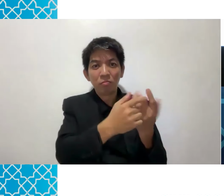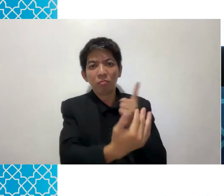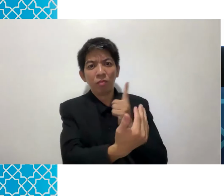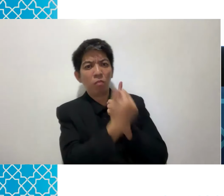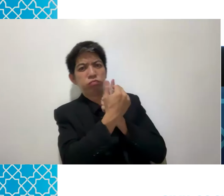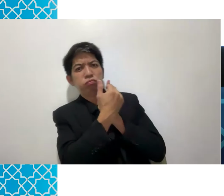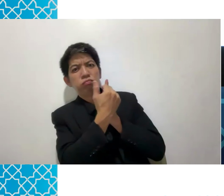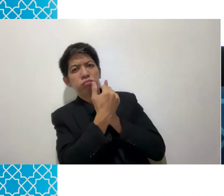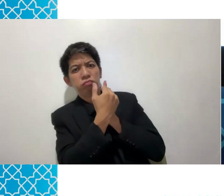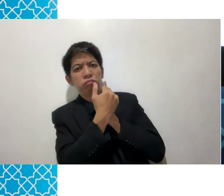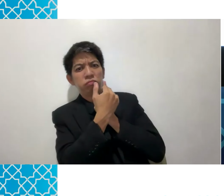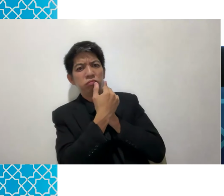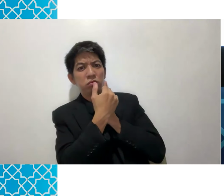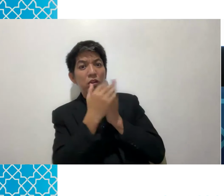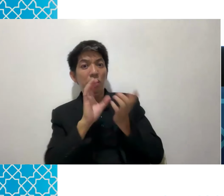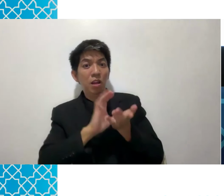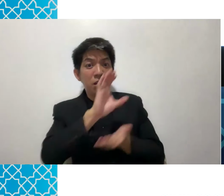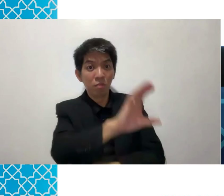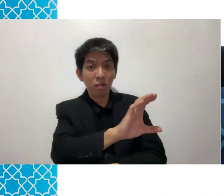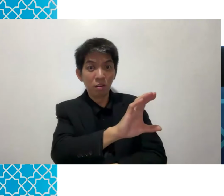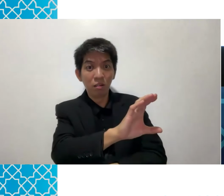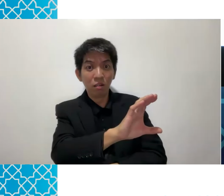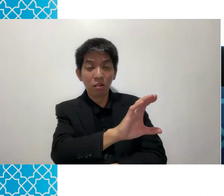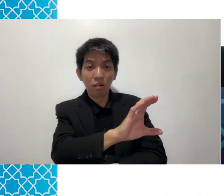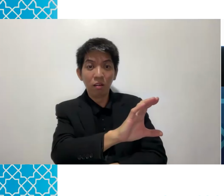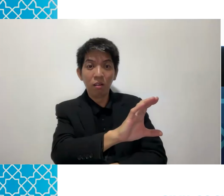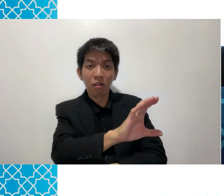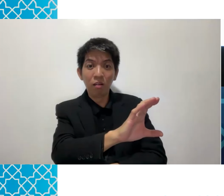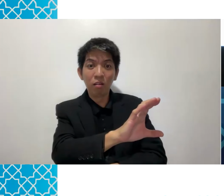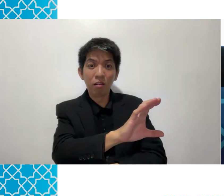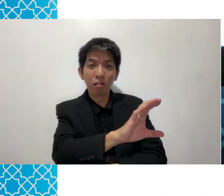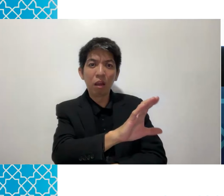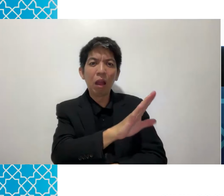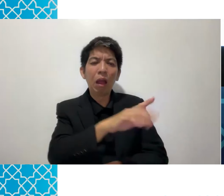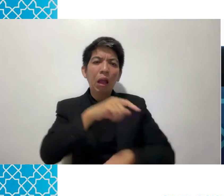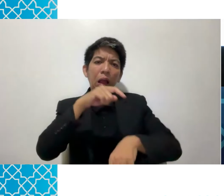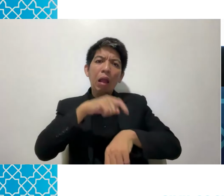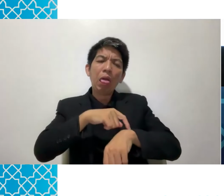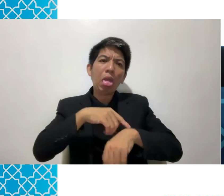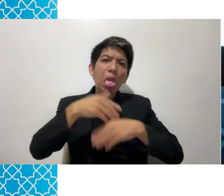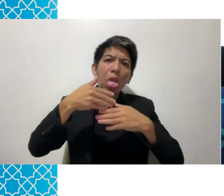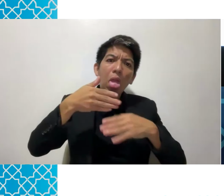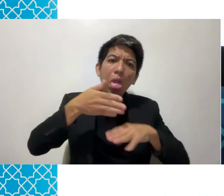So they should internalize the planning process